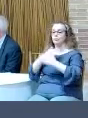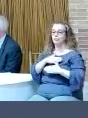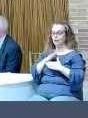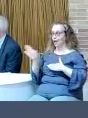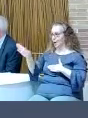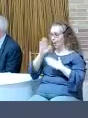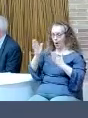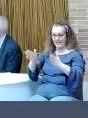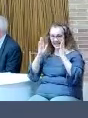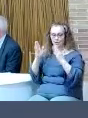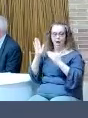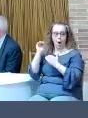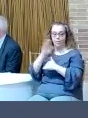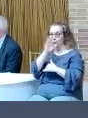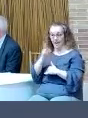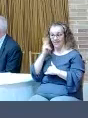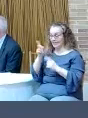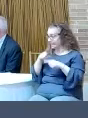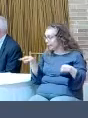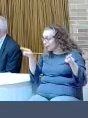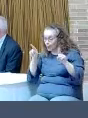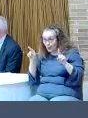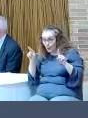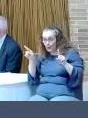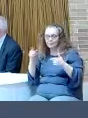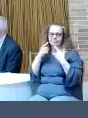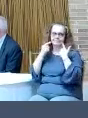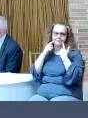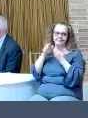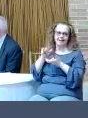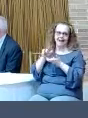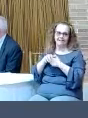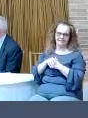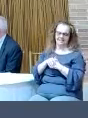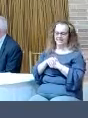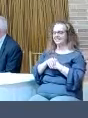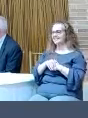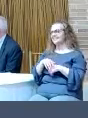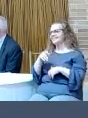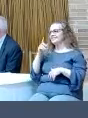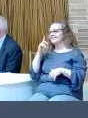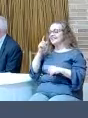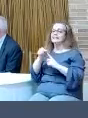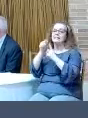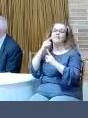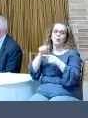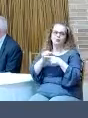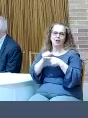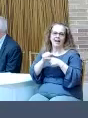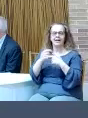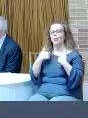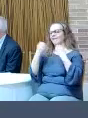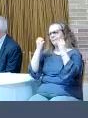I hope to never see any of you um ever again except as a training um we have lots of